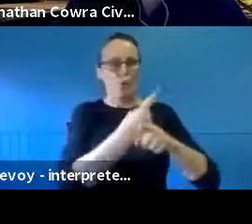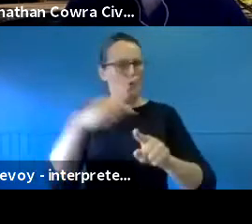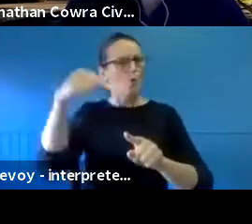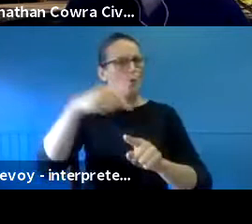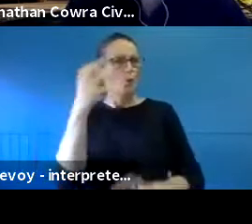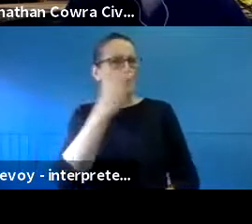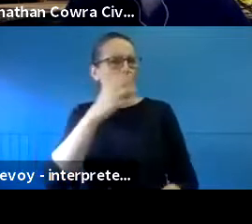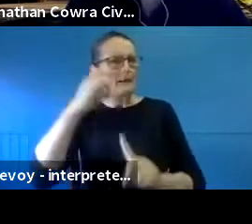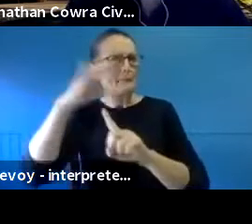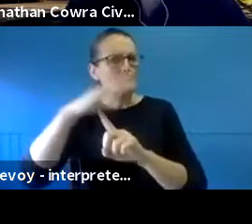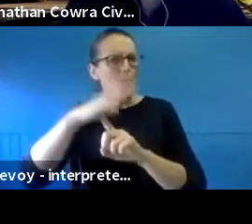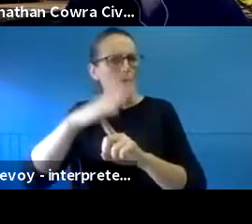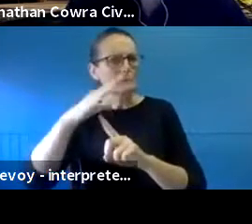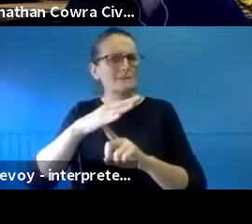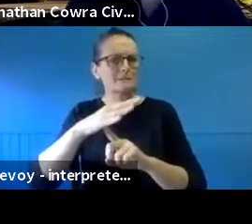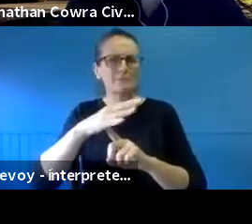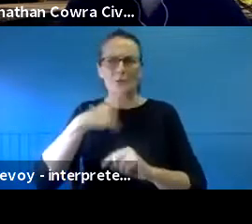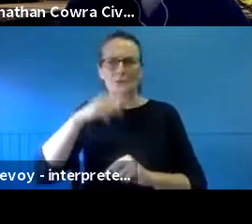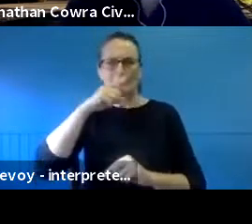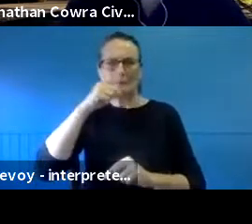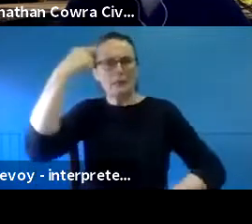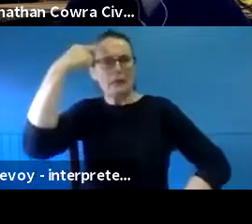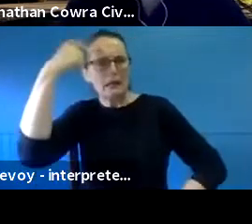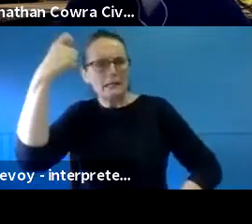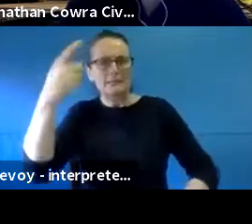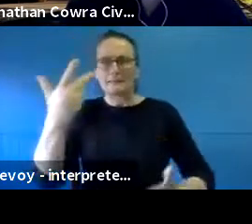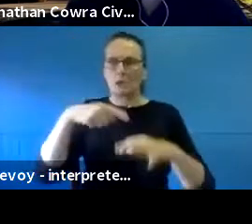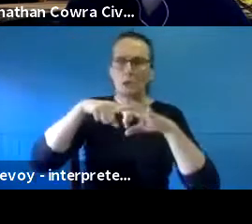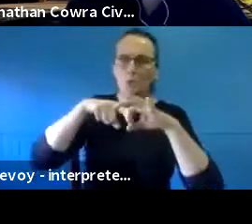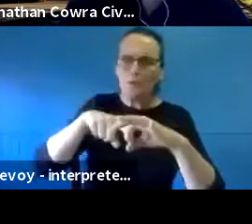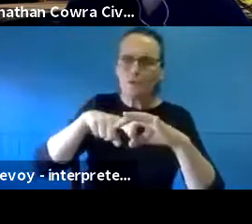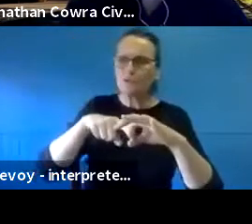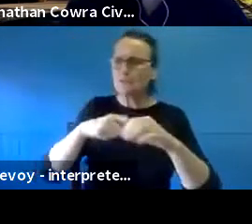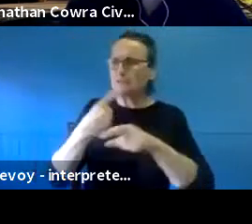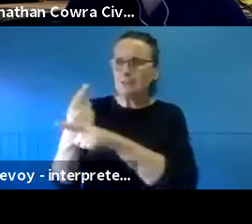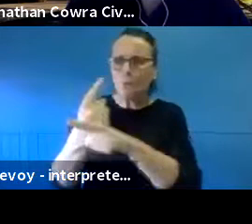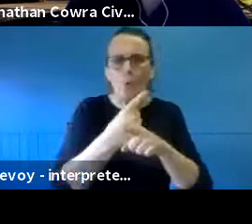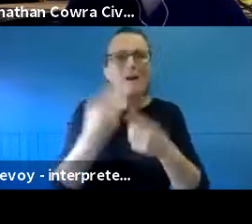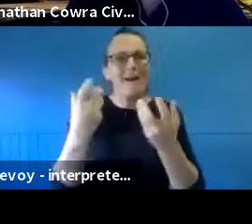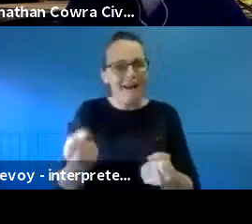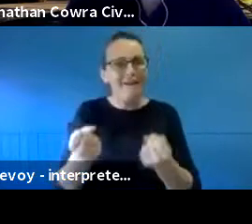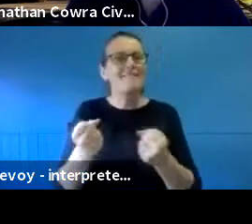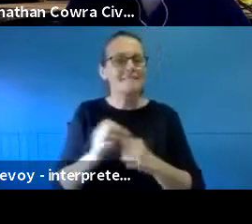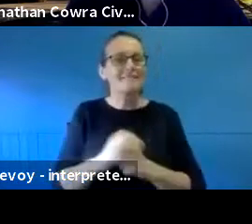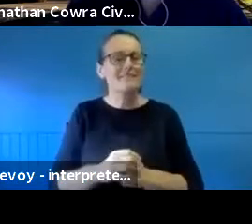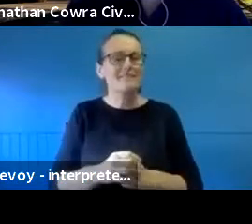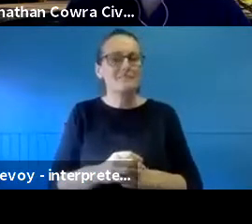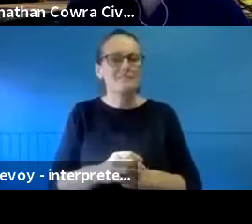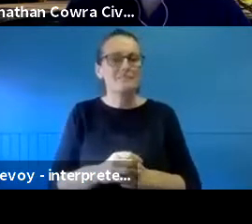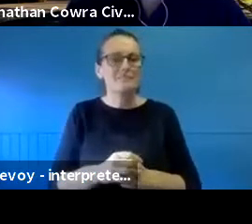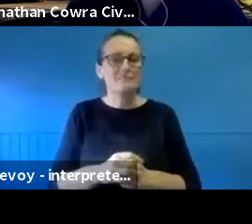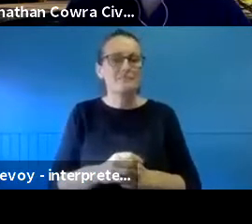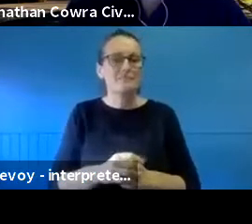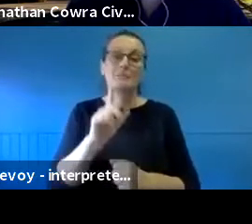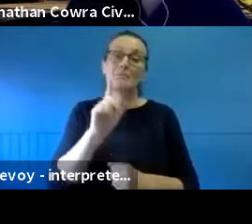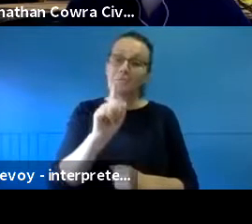by conversation about questions, about talking, and it has really evened out the space. But nothing still replaces, I